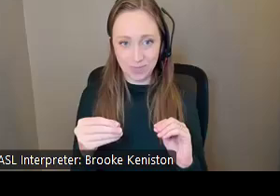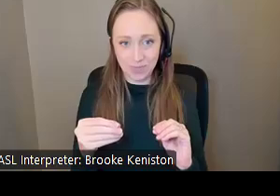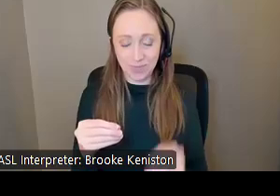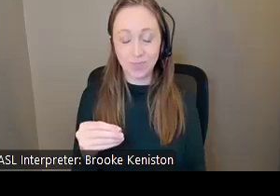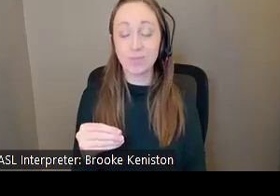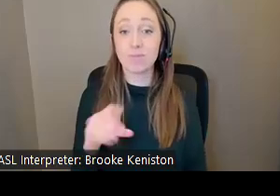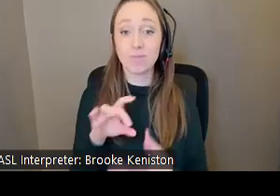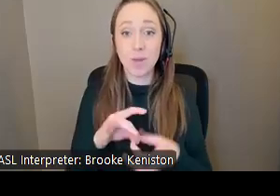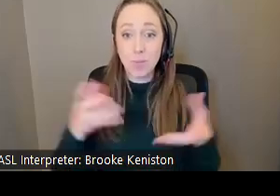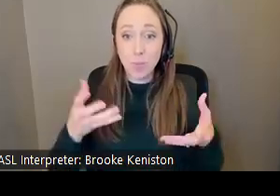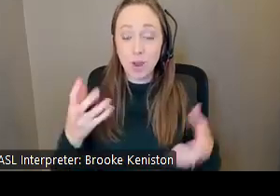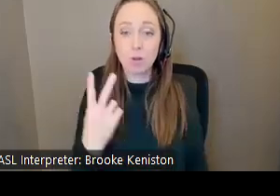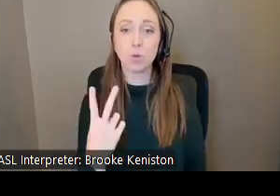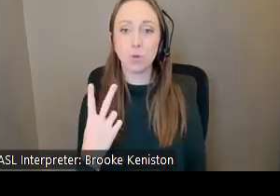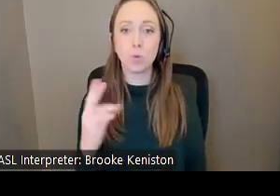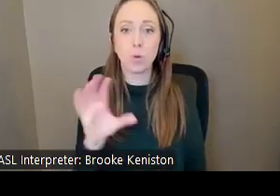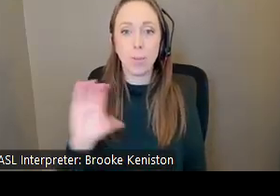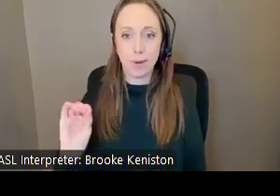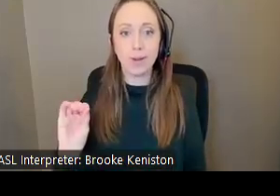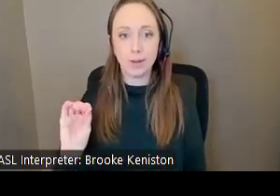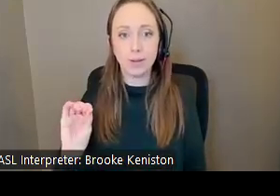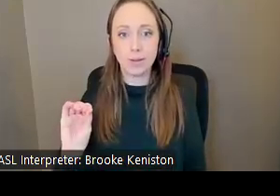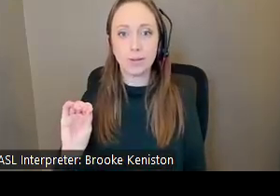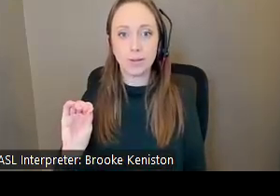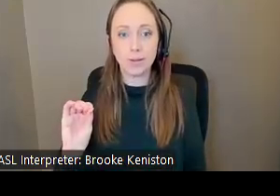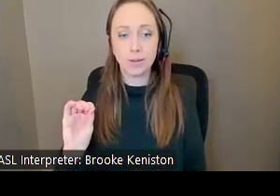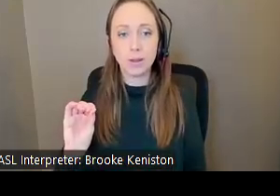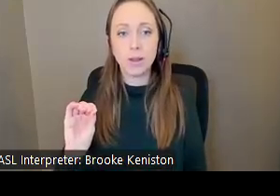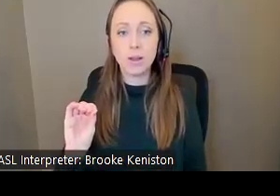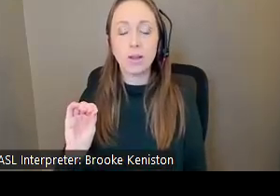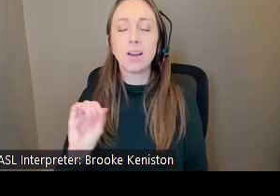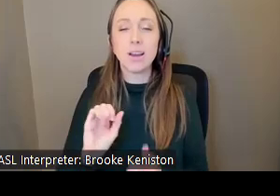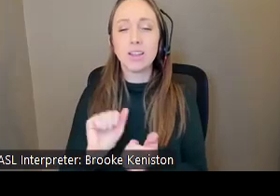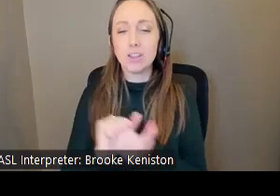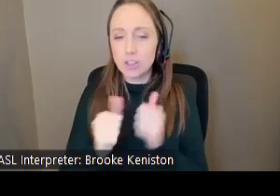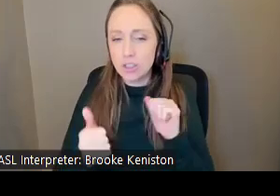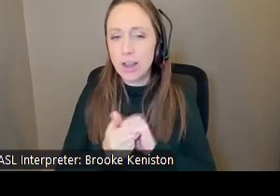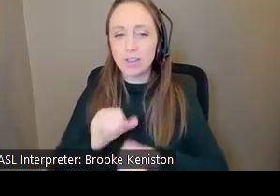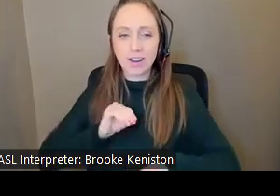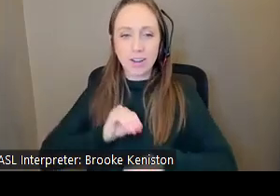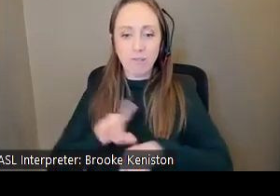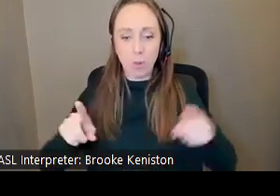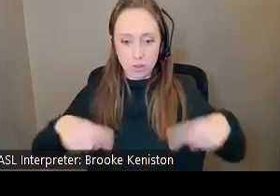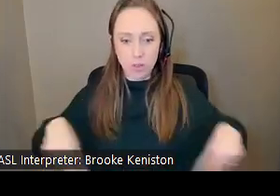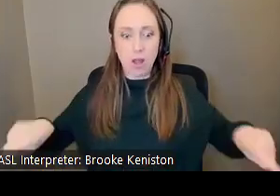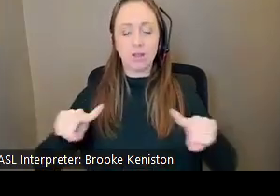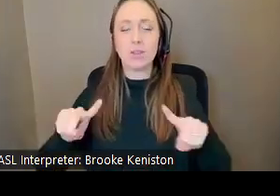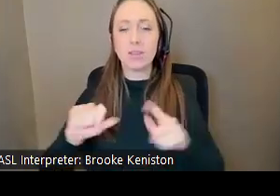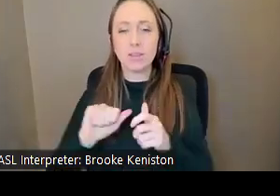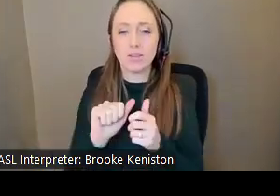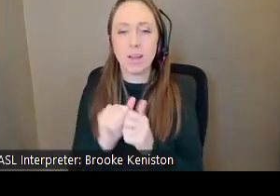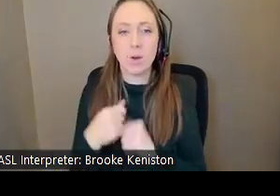that has altered how we, all of us, consume entertainment. So let me start with the first company here.